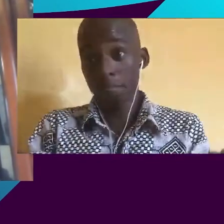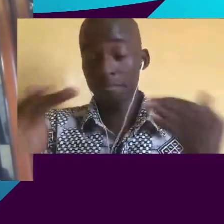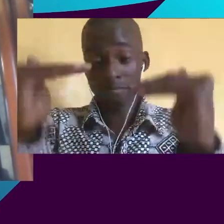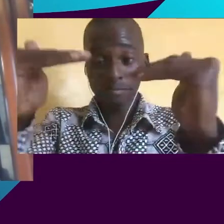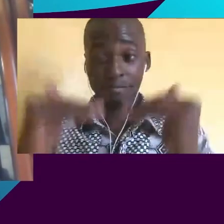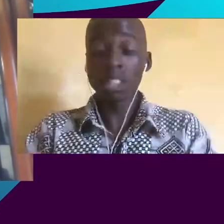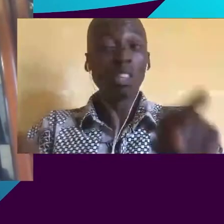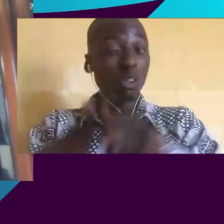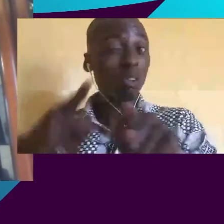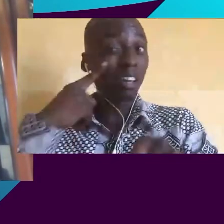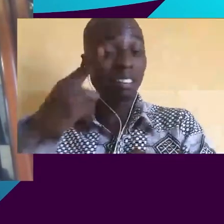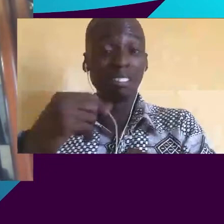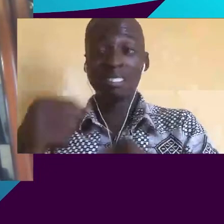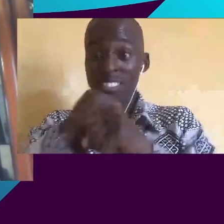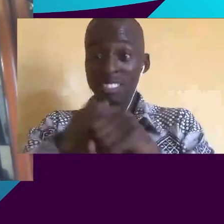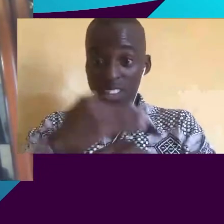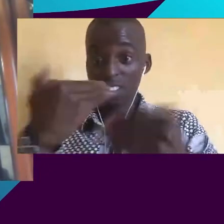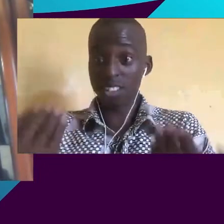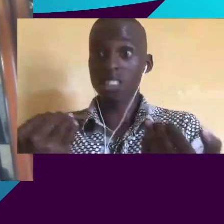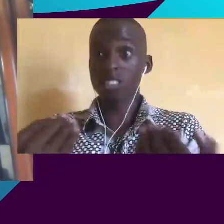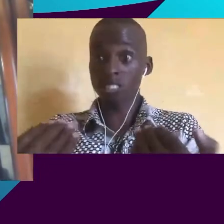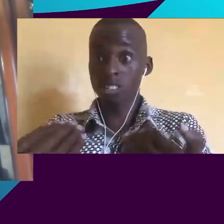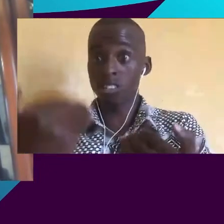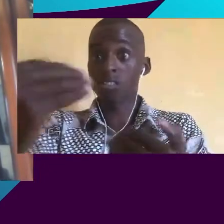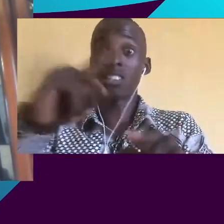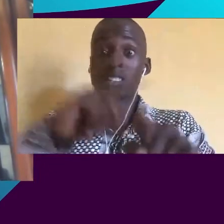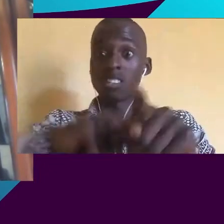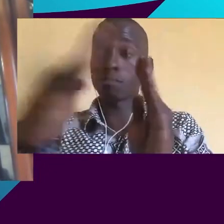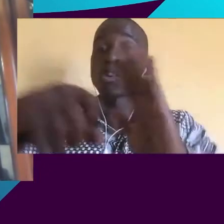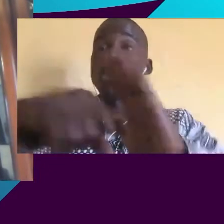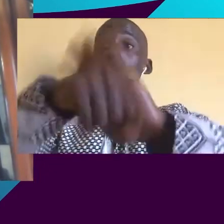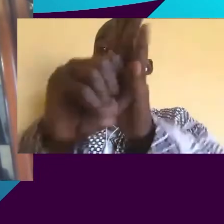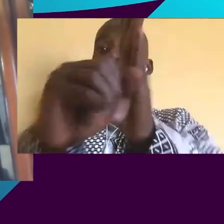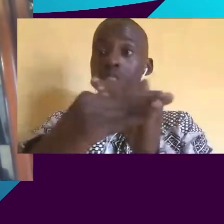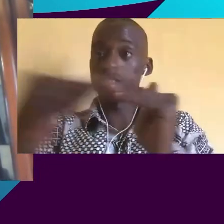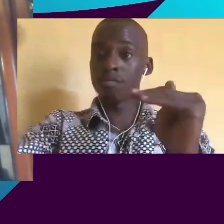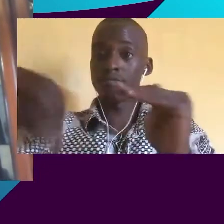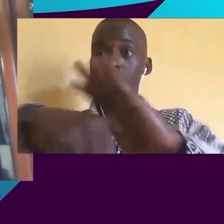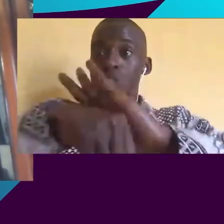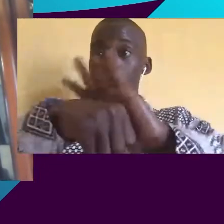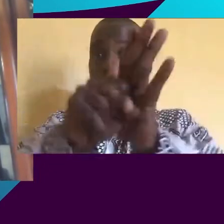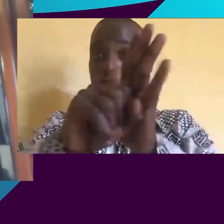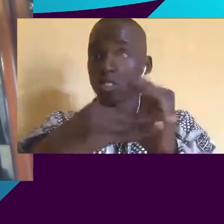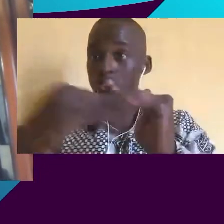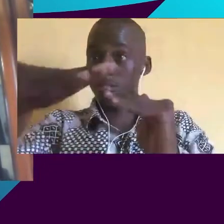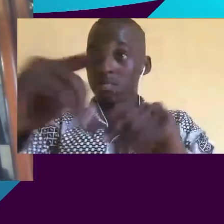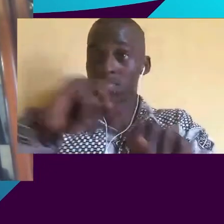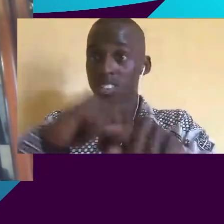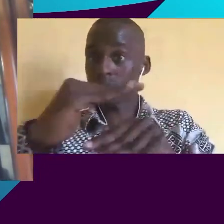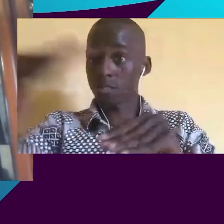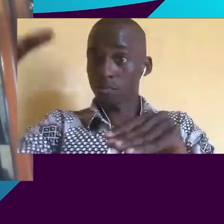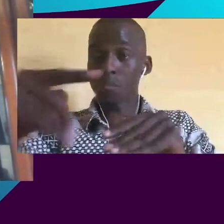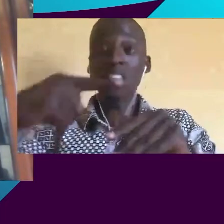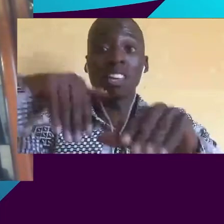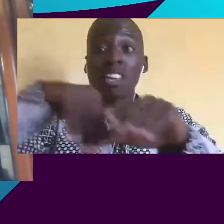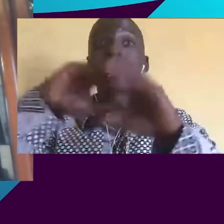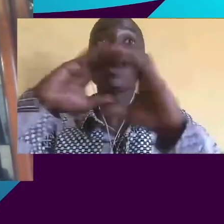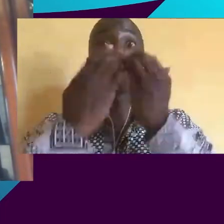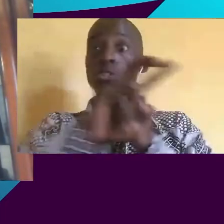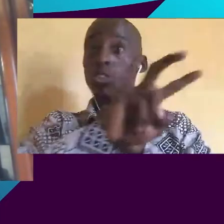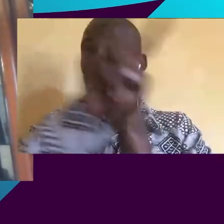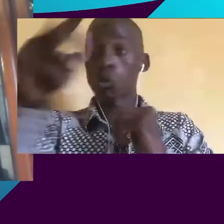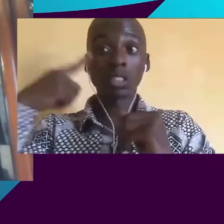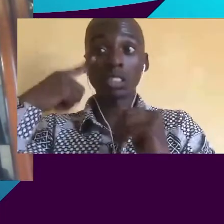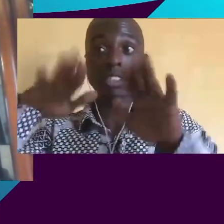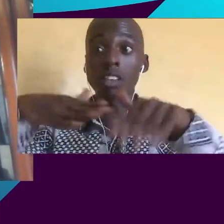now, and I'm talking about this period, COVID-19. If you go around your communities, you're going to see how